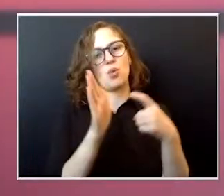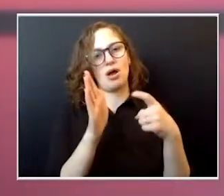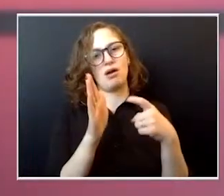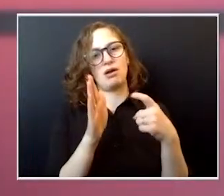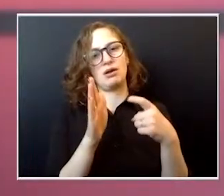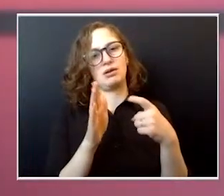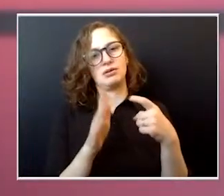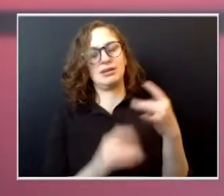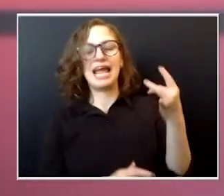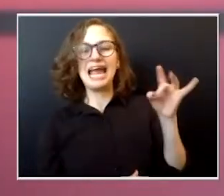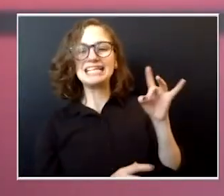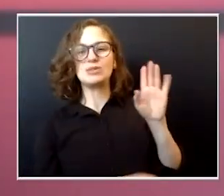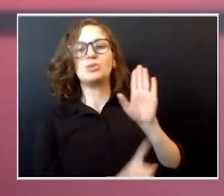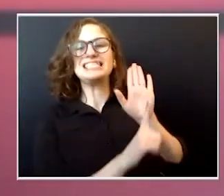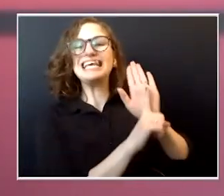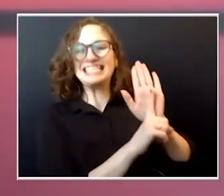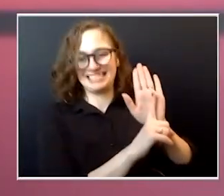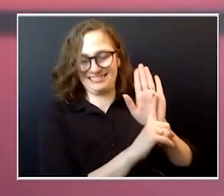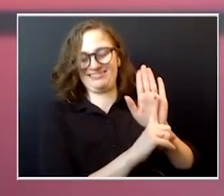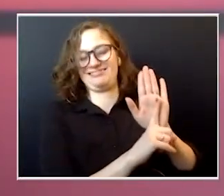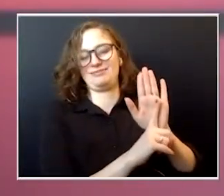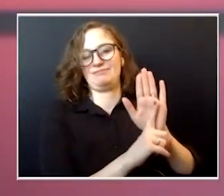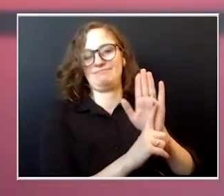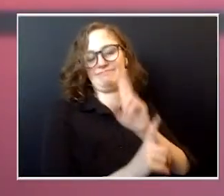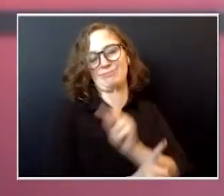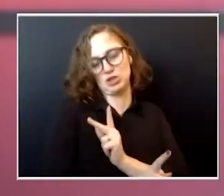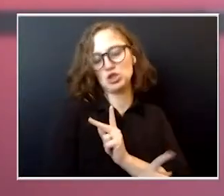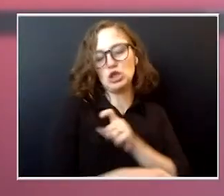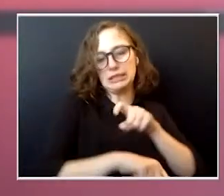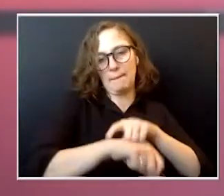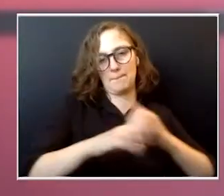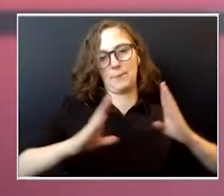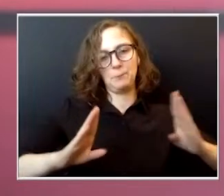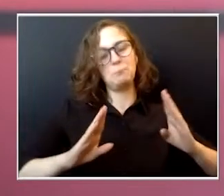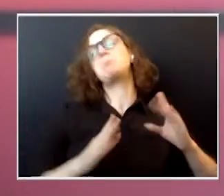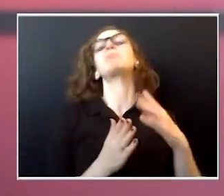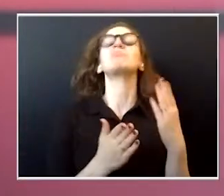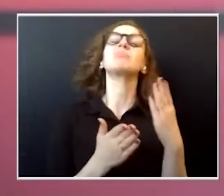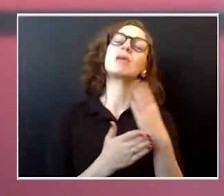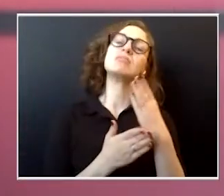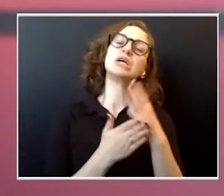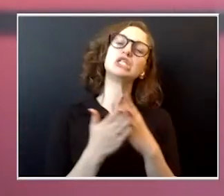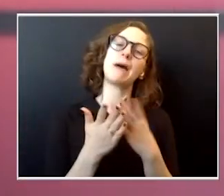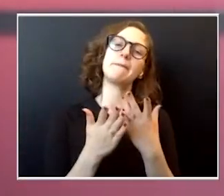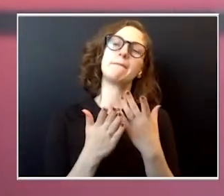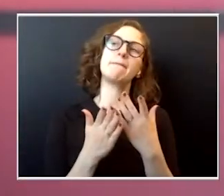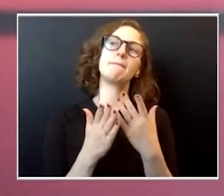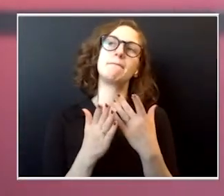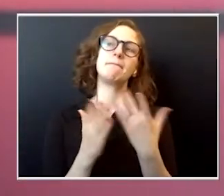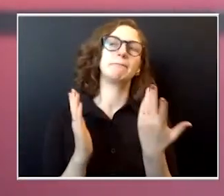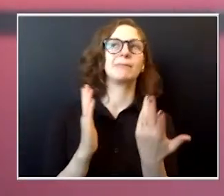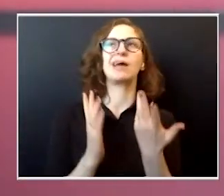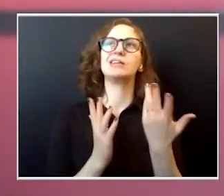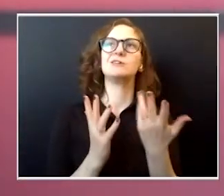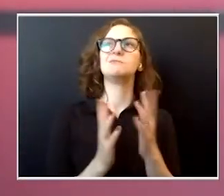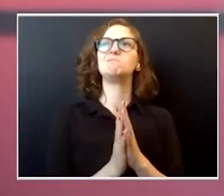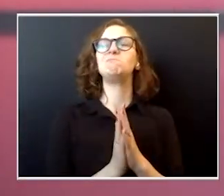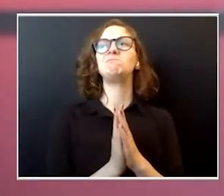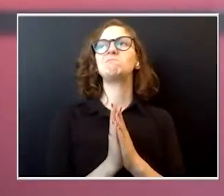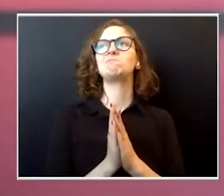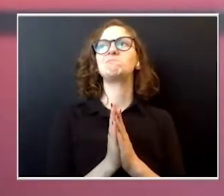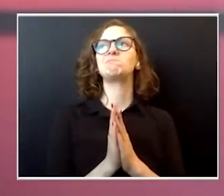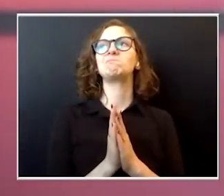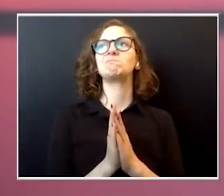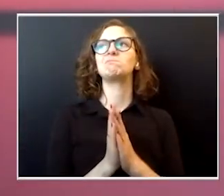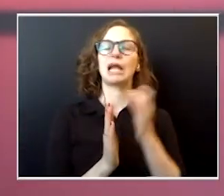with, So there is some kind of guidelines to, or not guidelines, but understanding that you really don't want to be